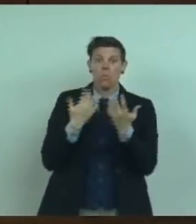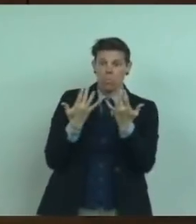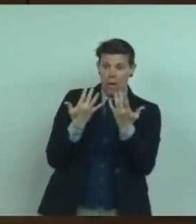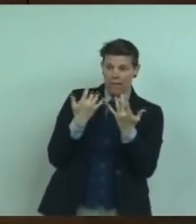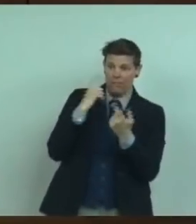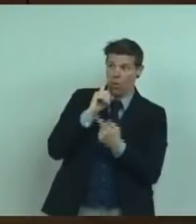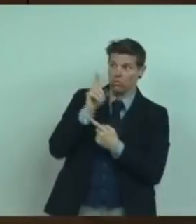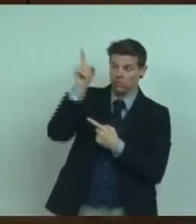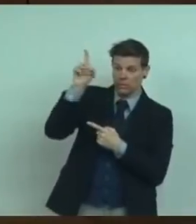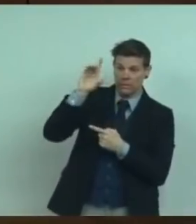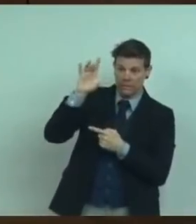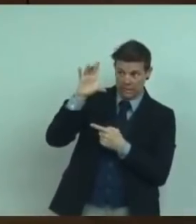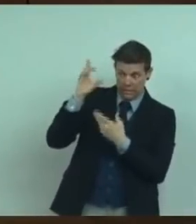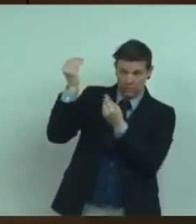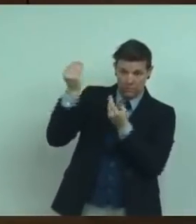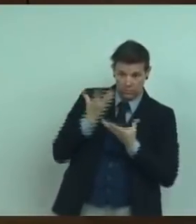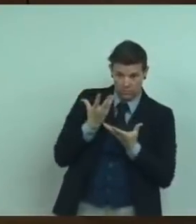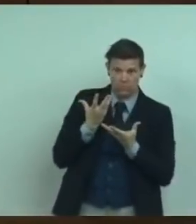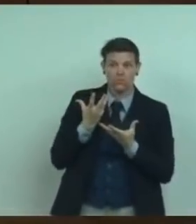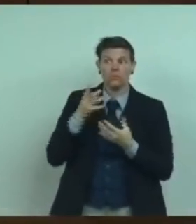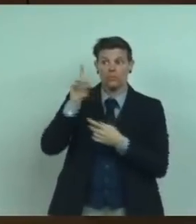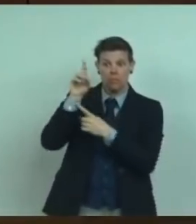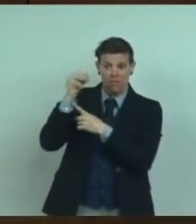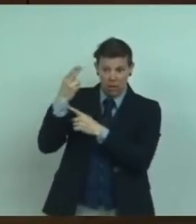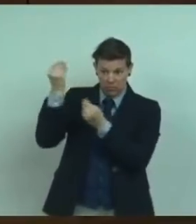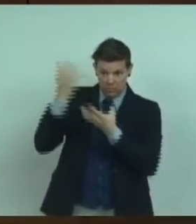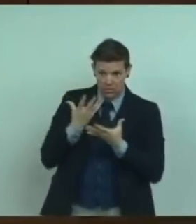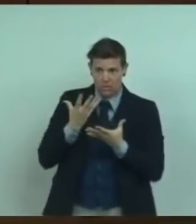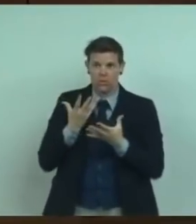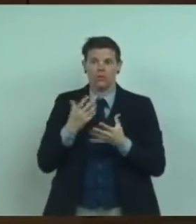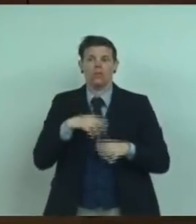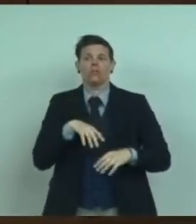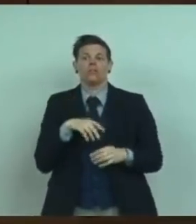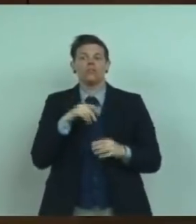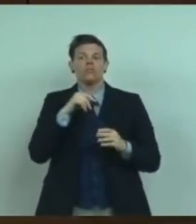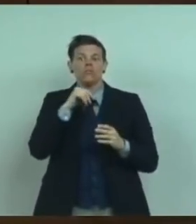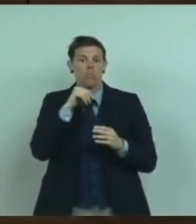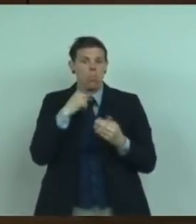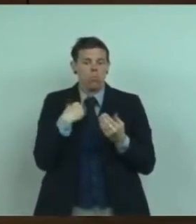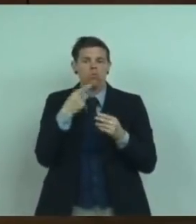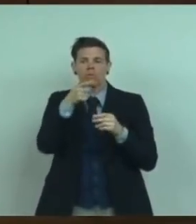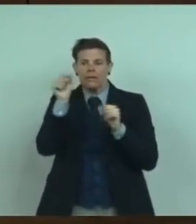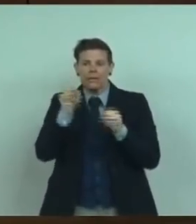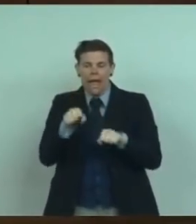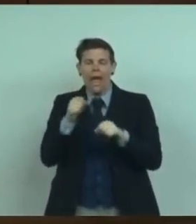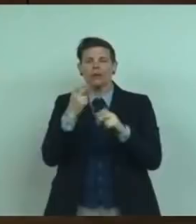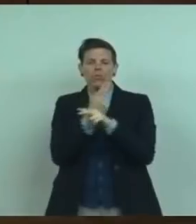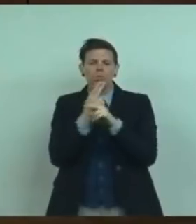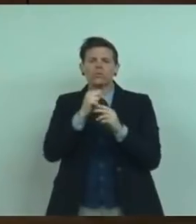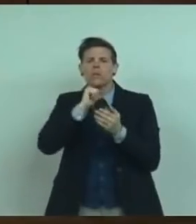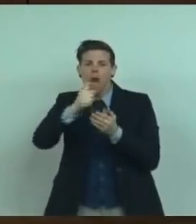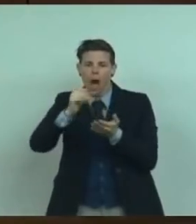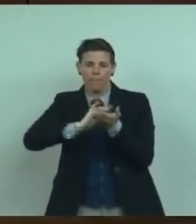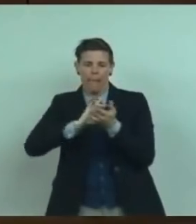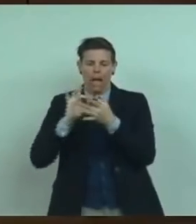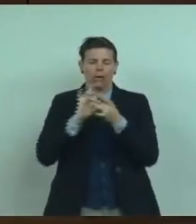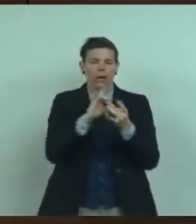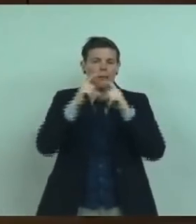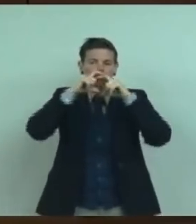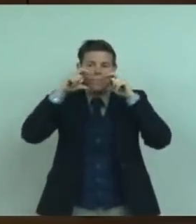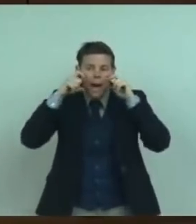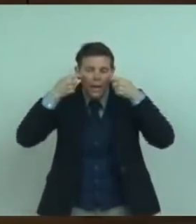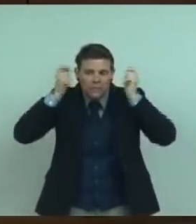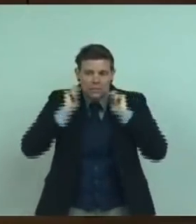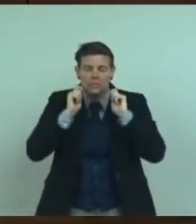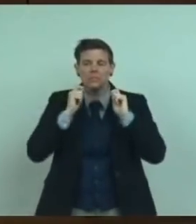wear non-medical masks. We should all promote best practices out of an abundance of caution. We